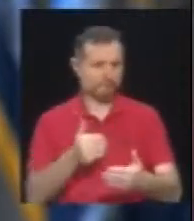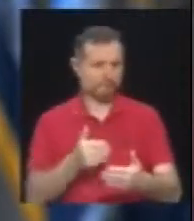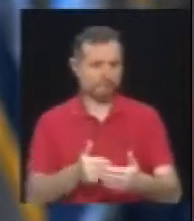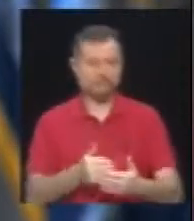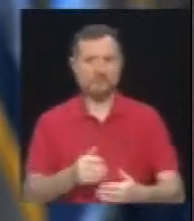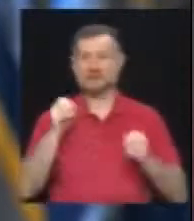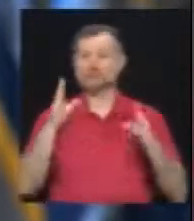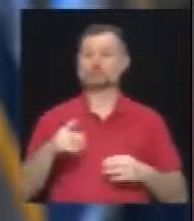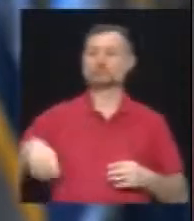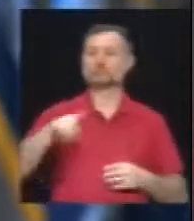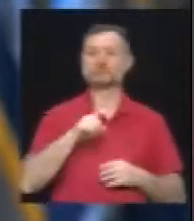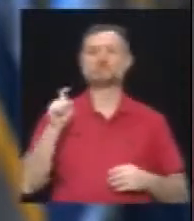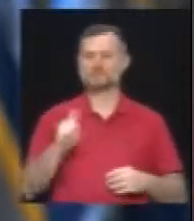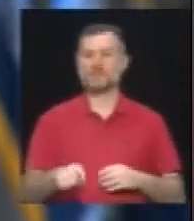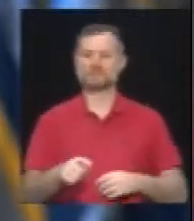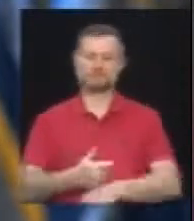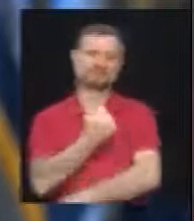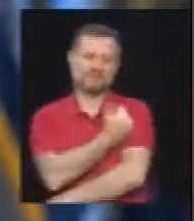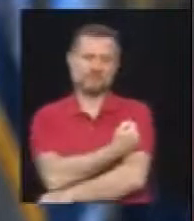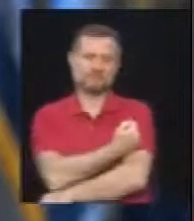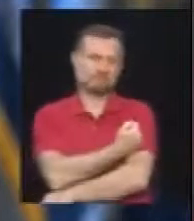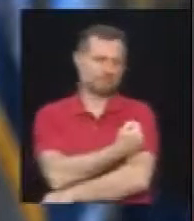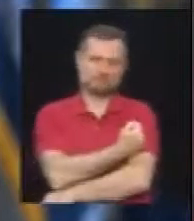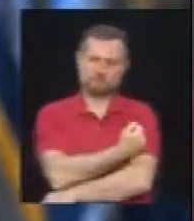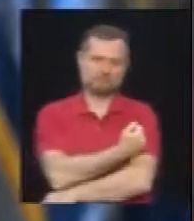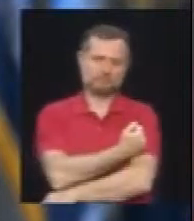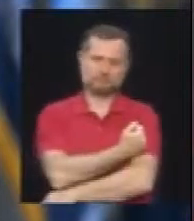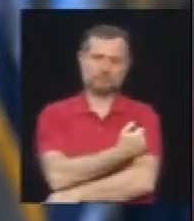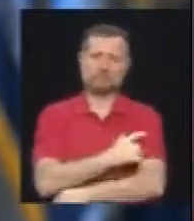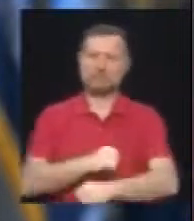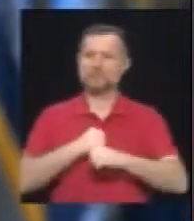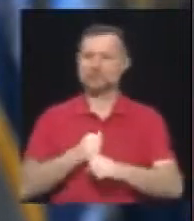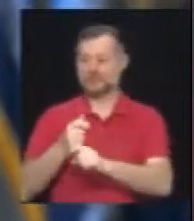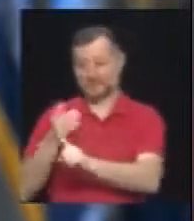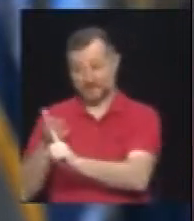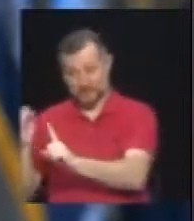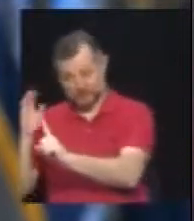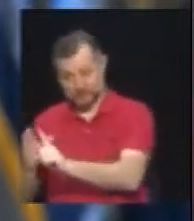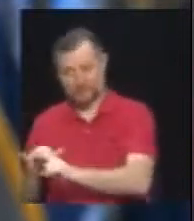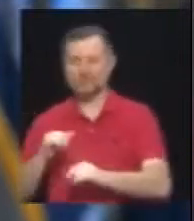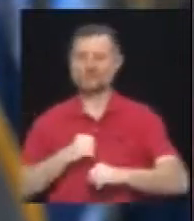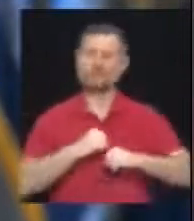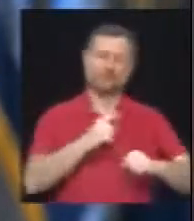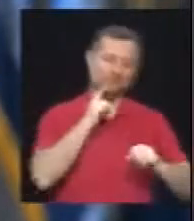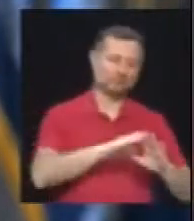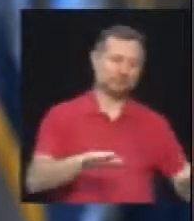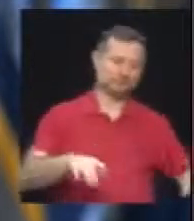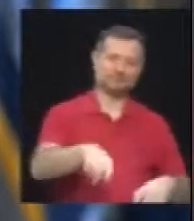Teachers must be vaccinated for their protection and for our children's